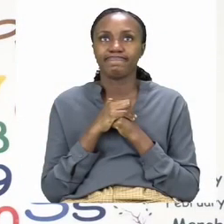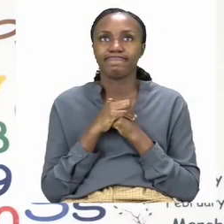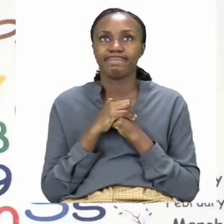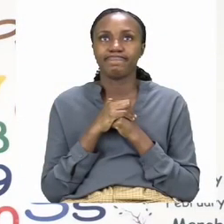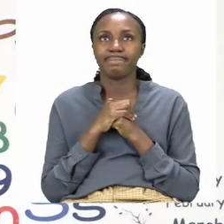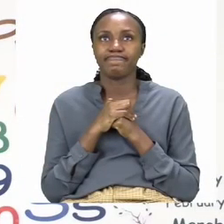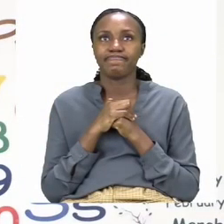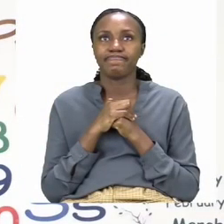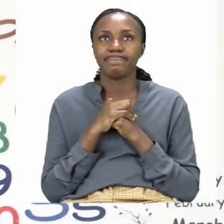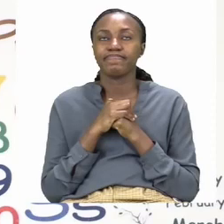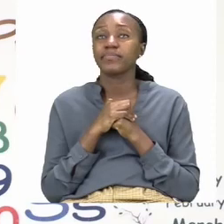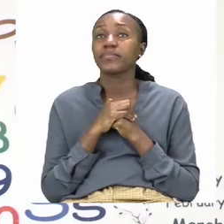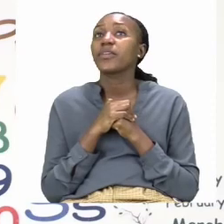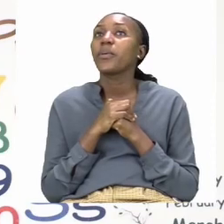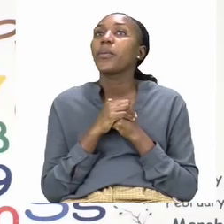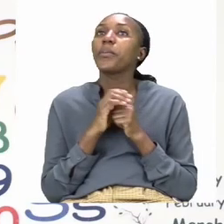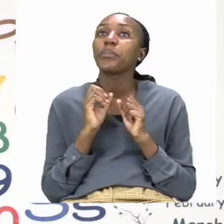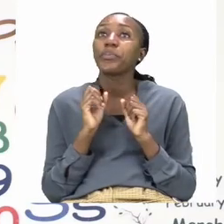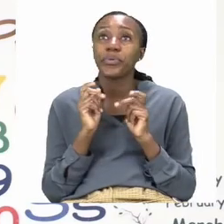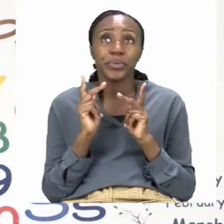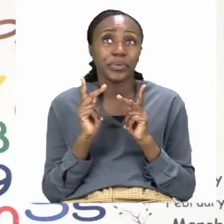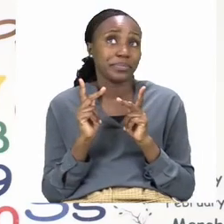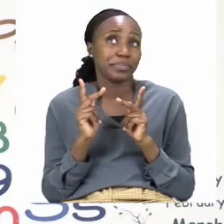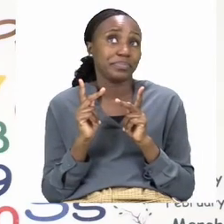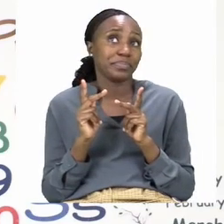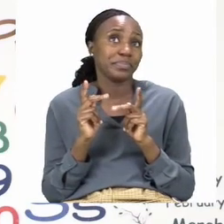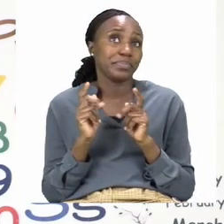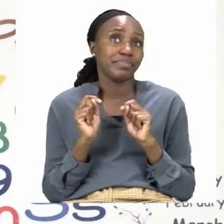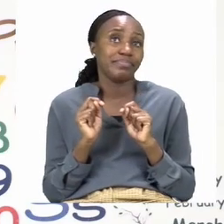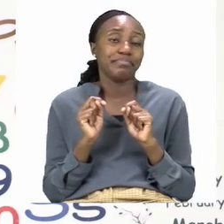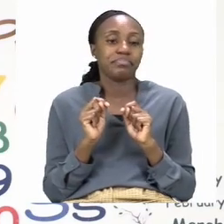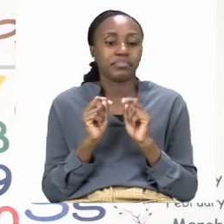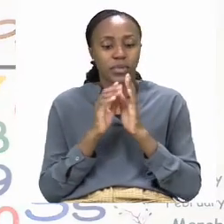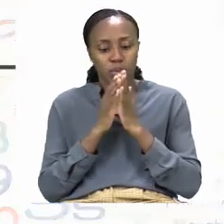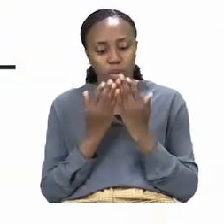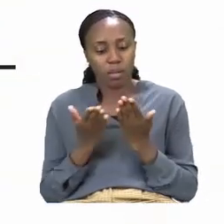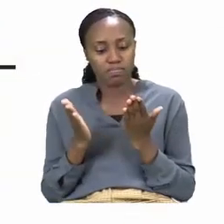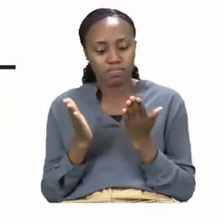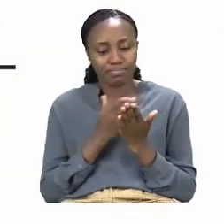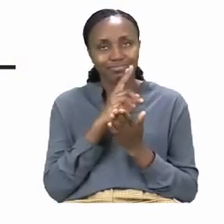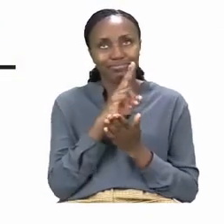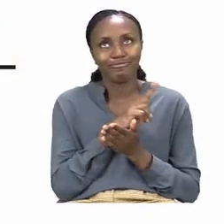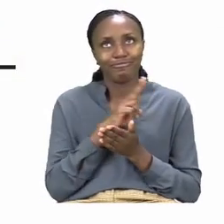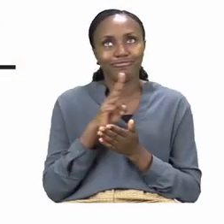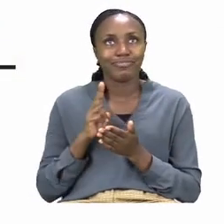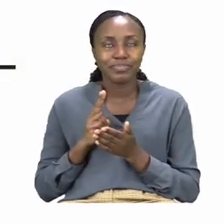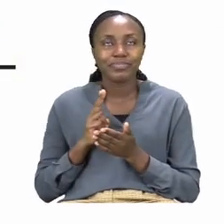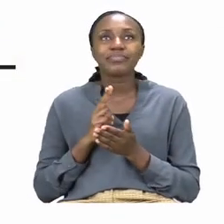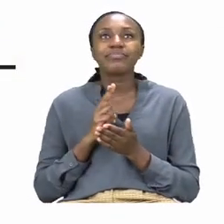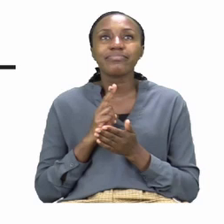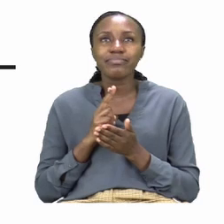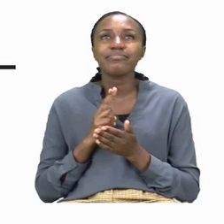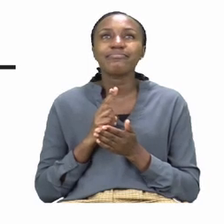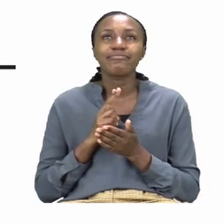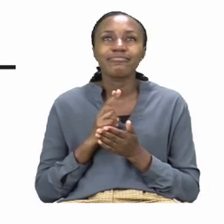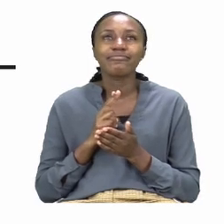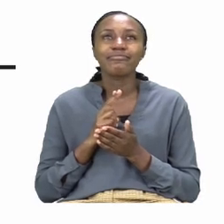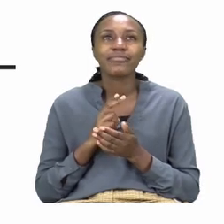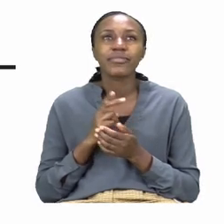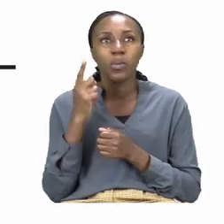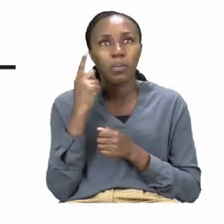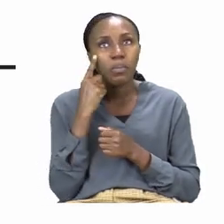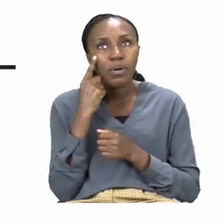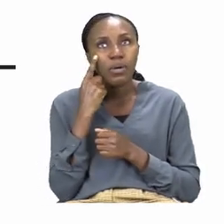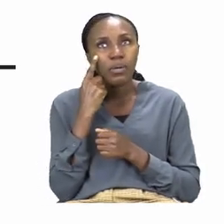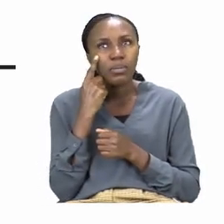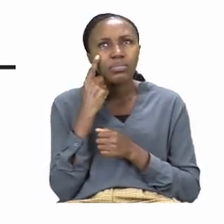Let's start this part of our lesson on page 22. Now here you will see we are